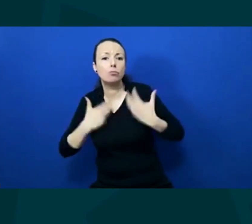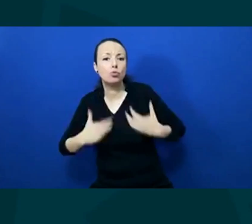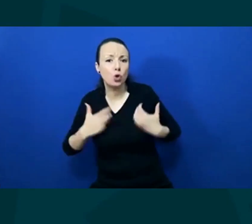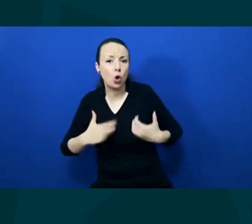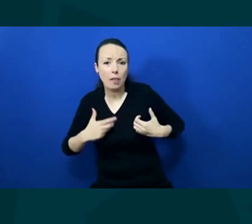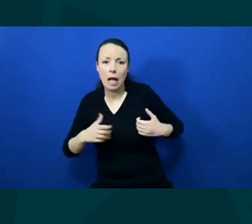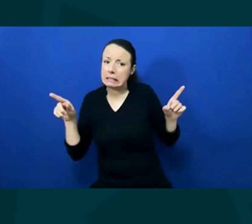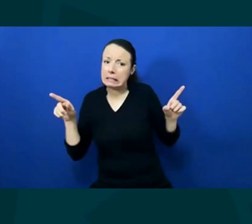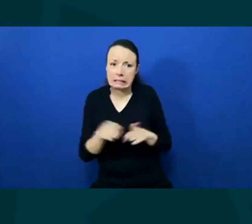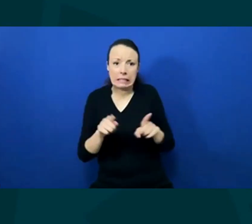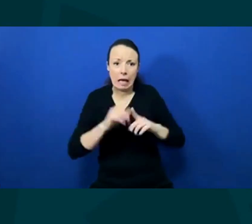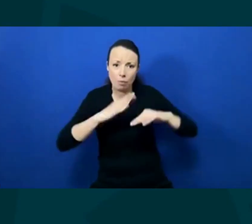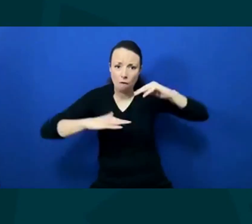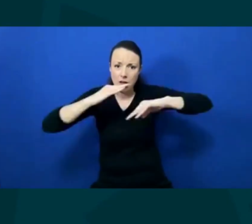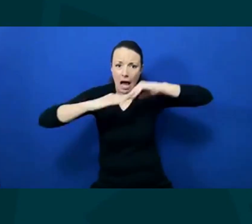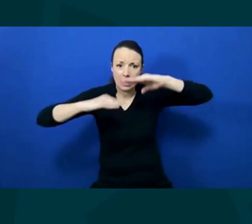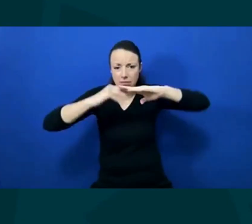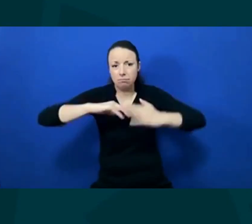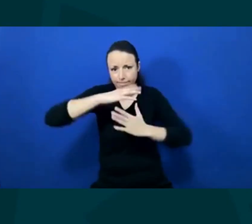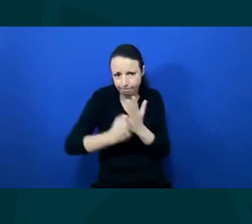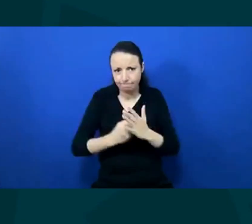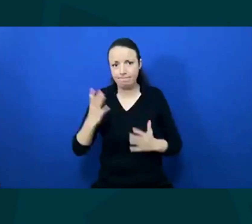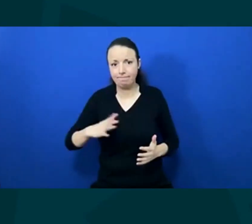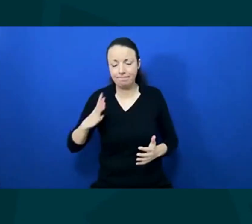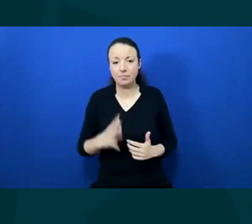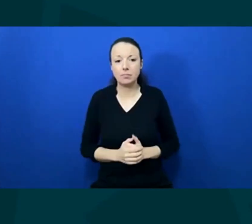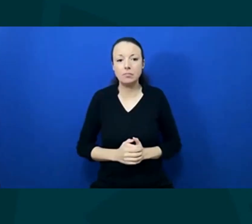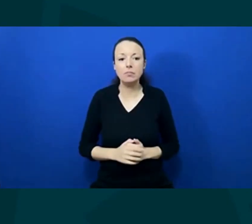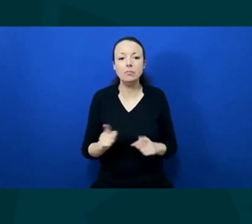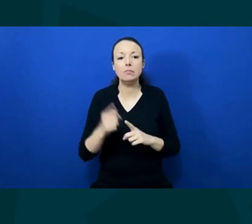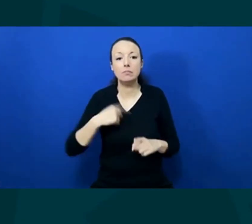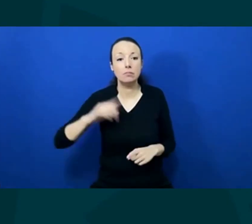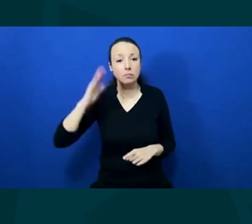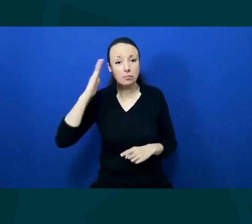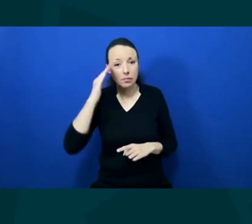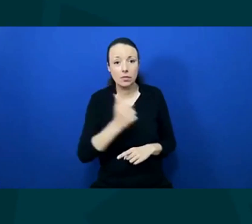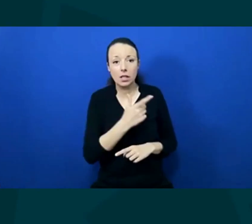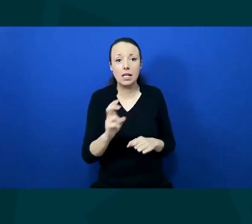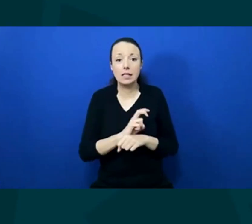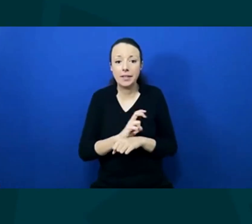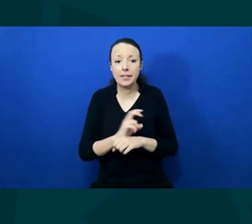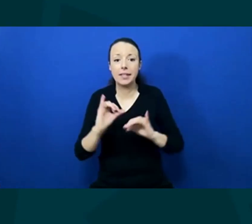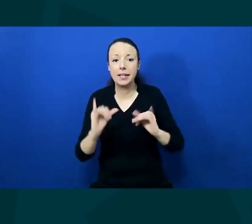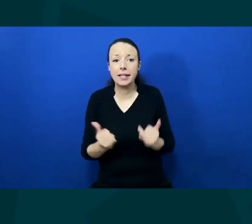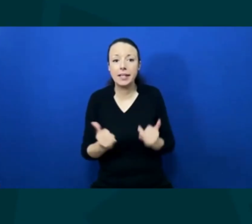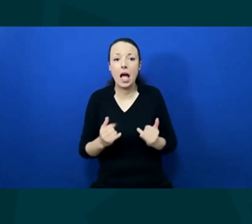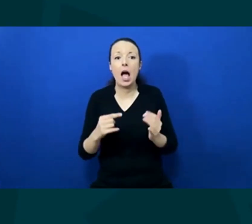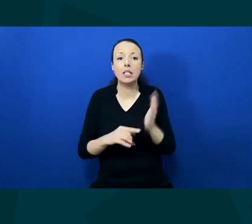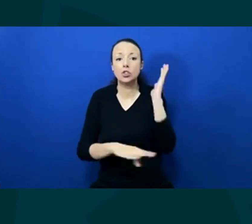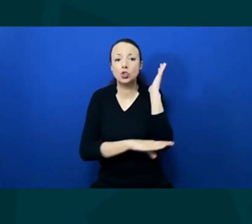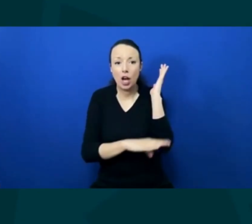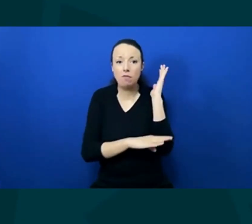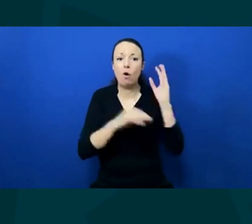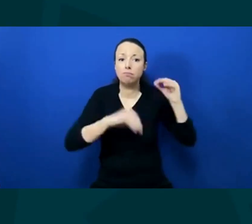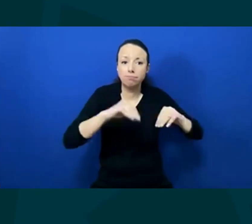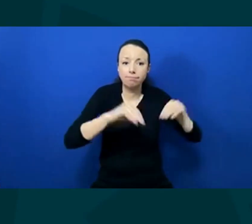as close as possible to natural conditions. We also learned a number of techniques to